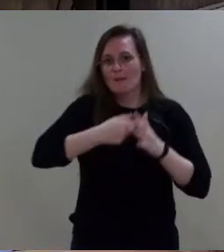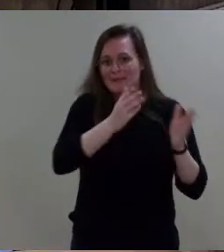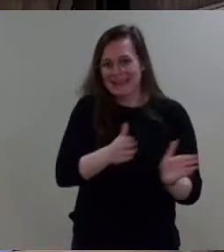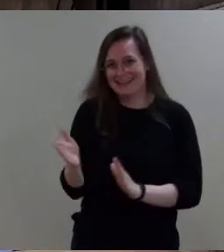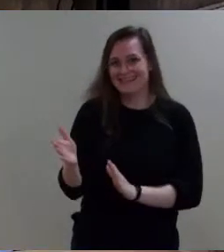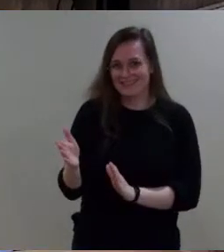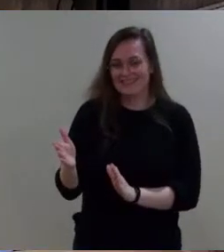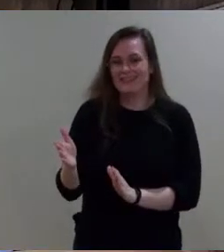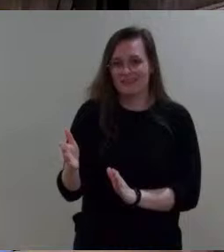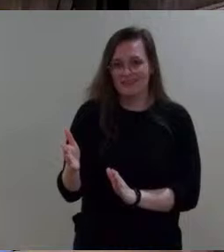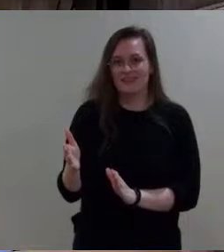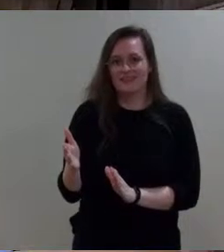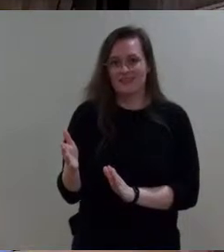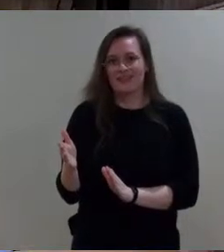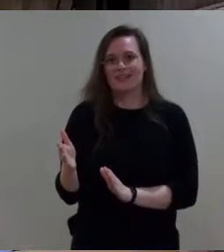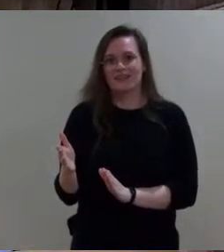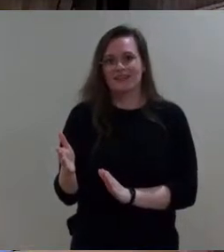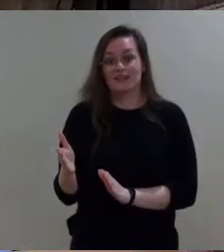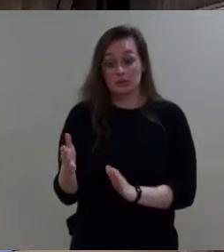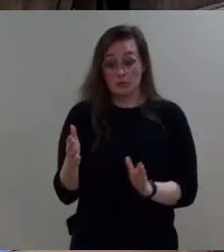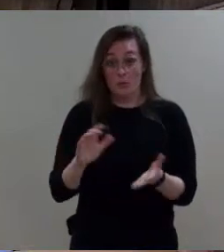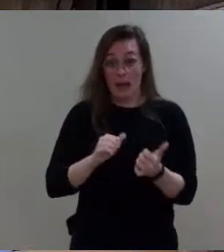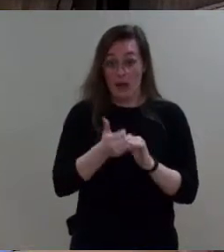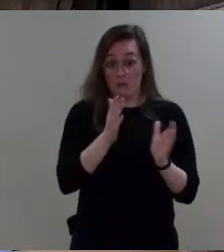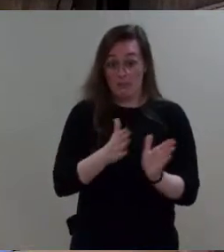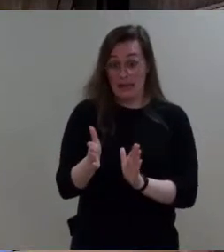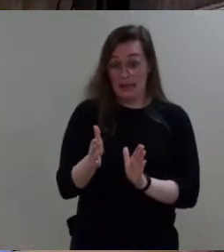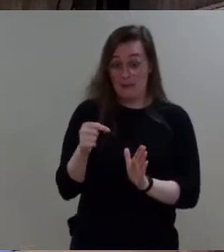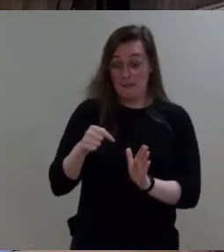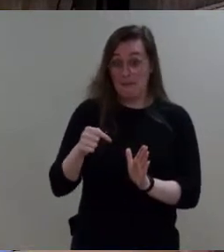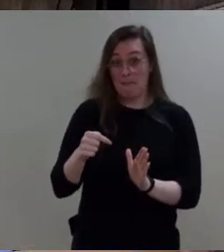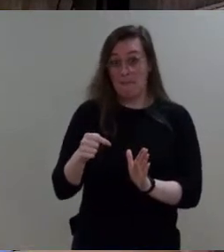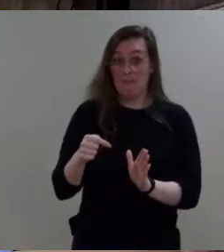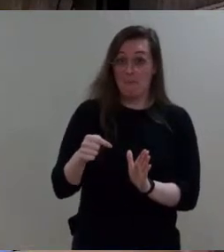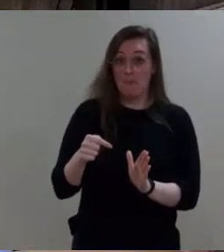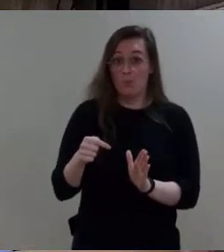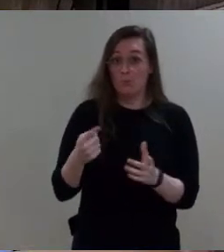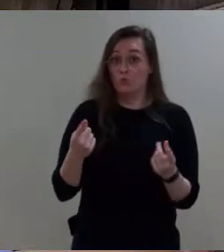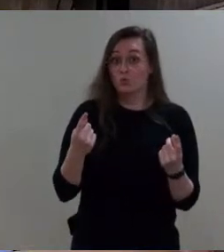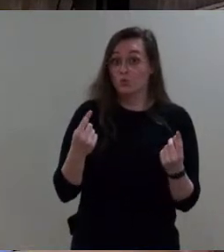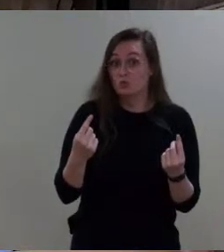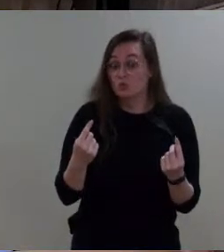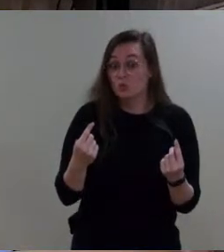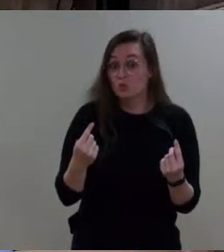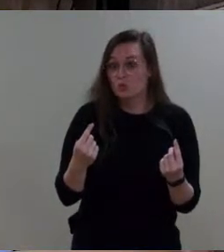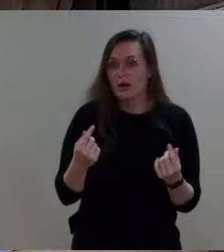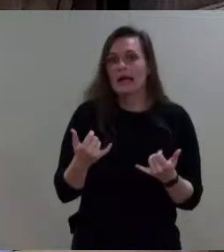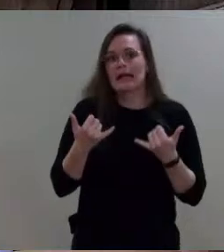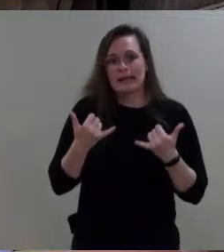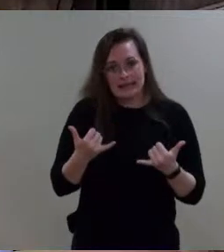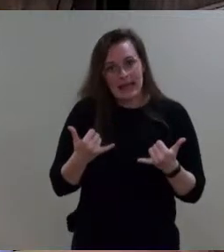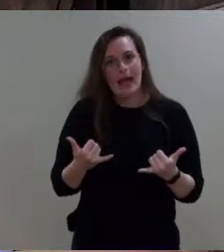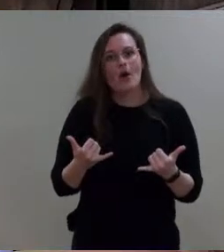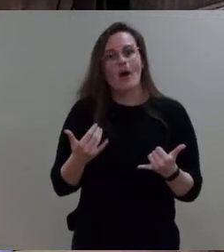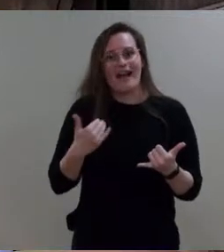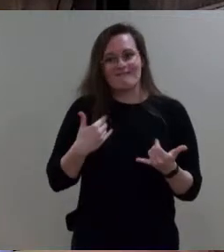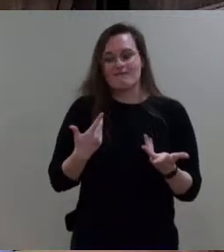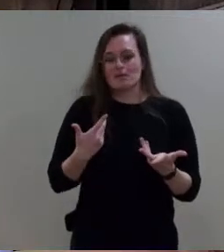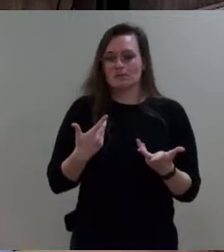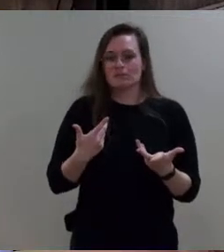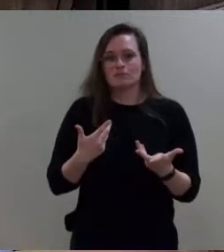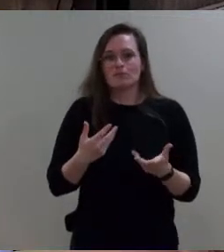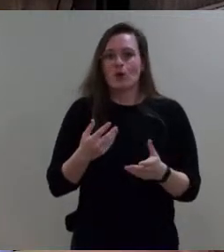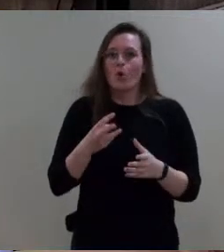part of planning for the future and doing it well is making sure that we can have that stormwater management plan and we